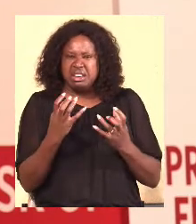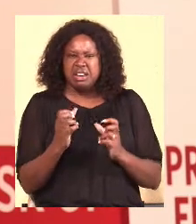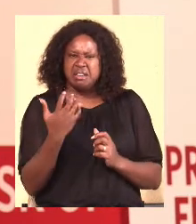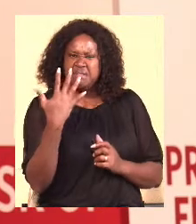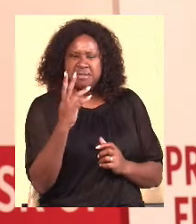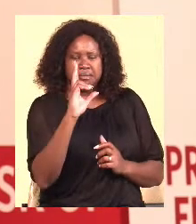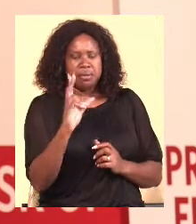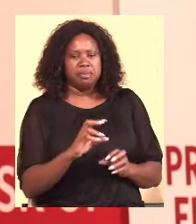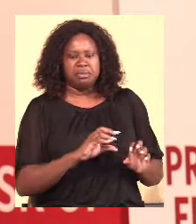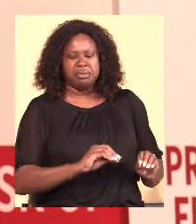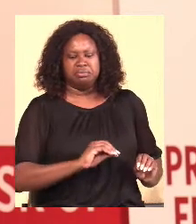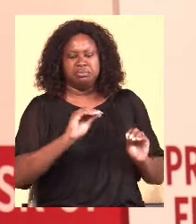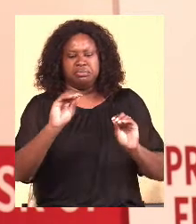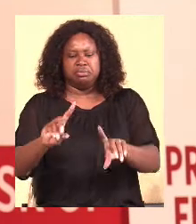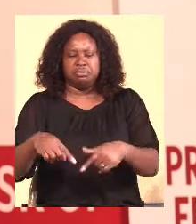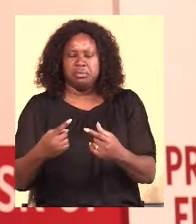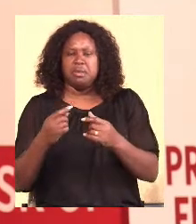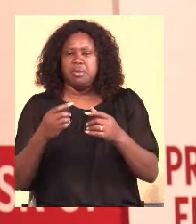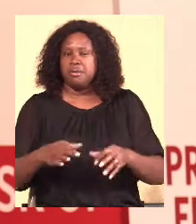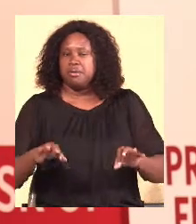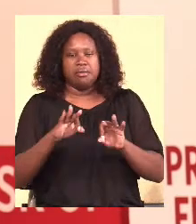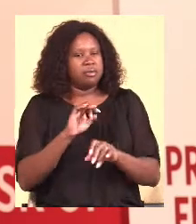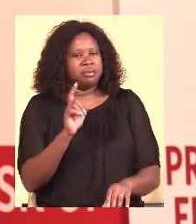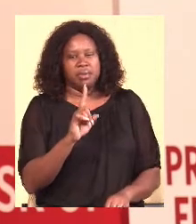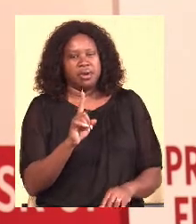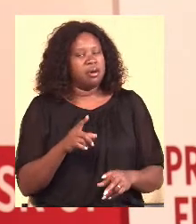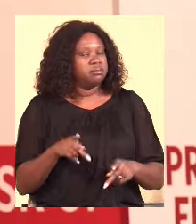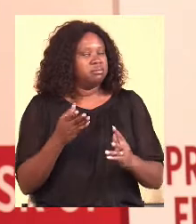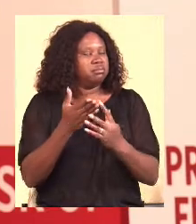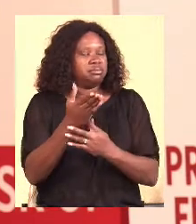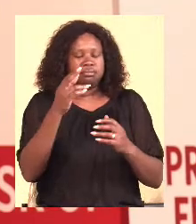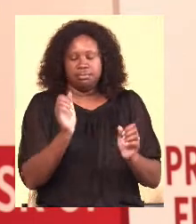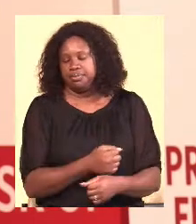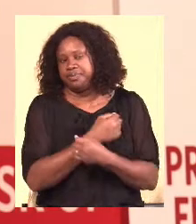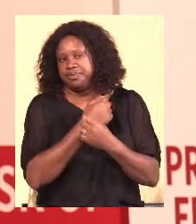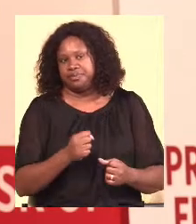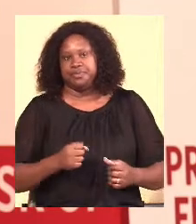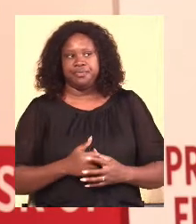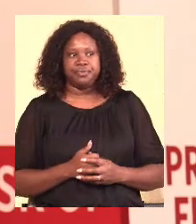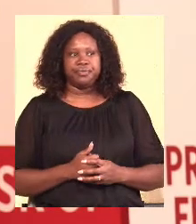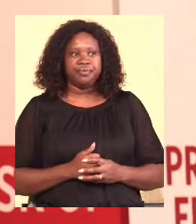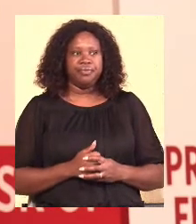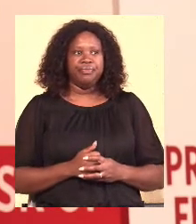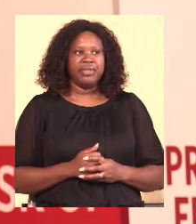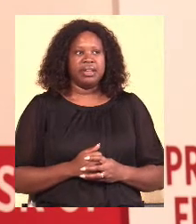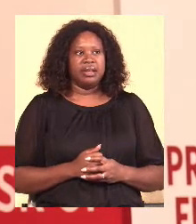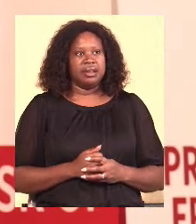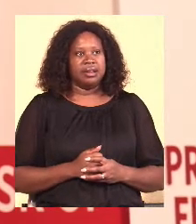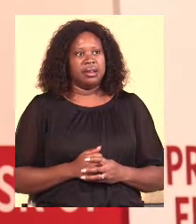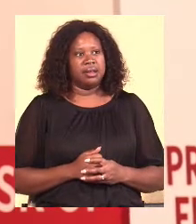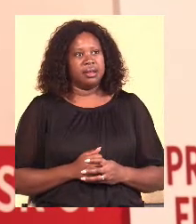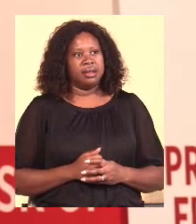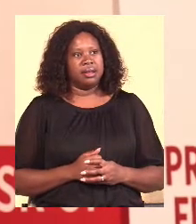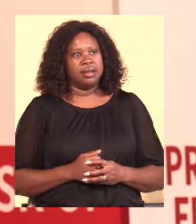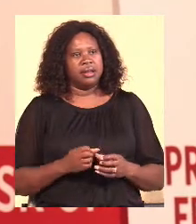go and take deliveries to the farm. So you will not be allowed to pass through. And another message has been